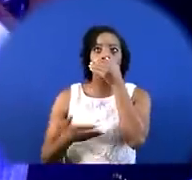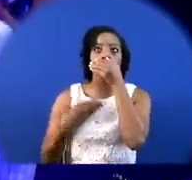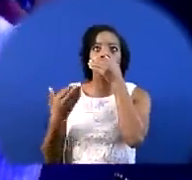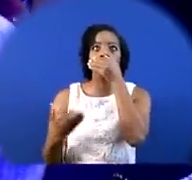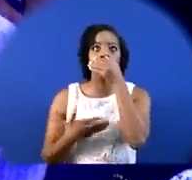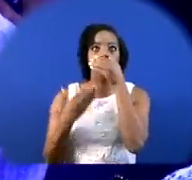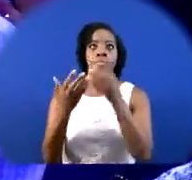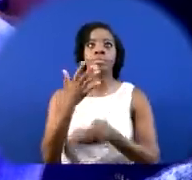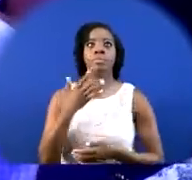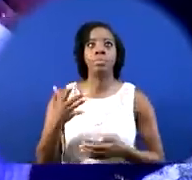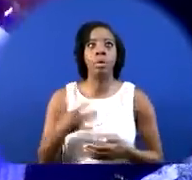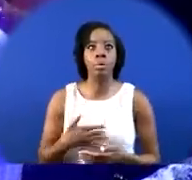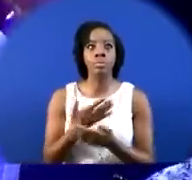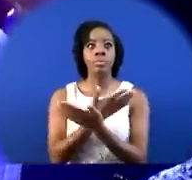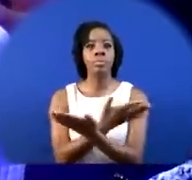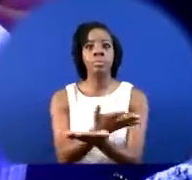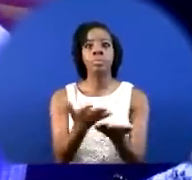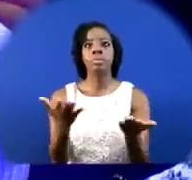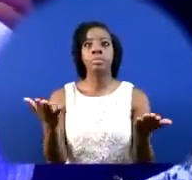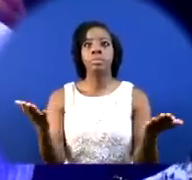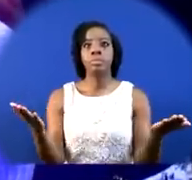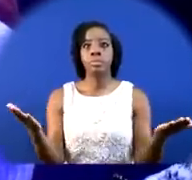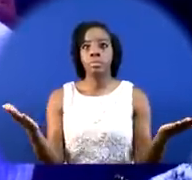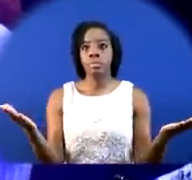Happy birthday, everybody.